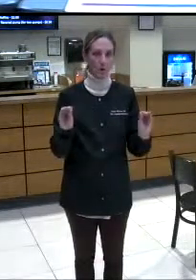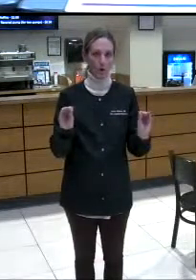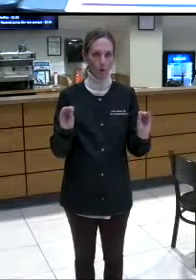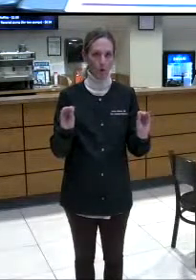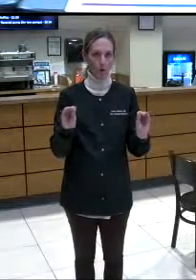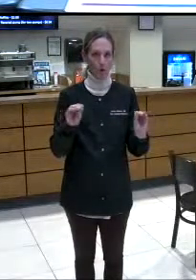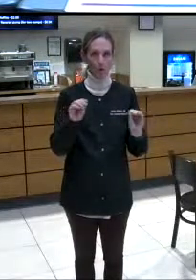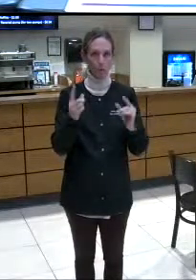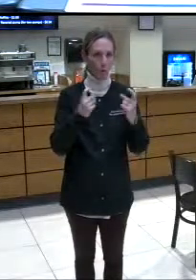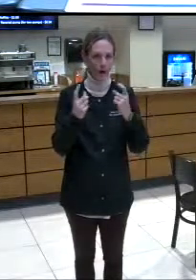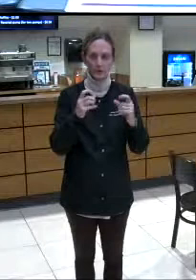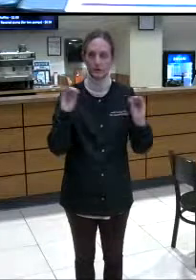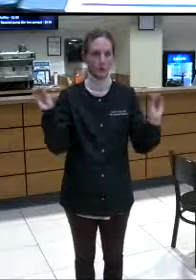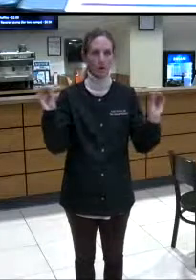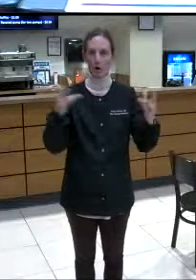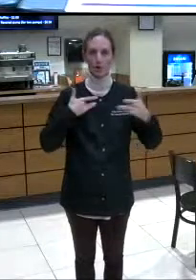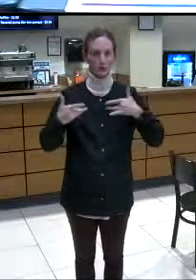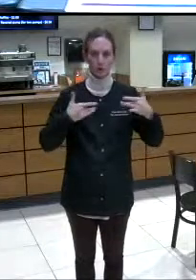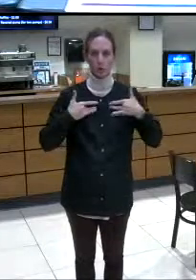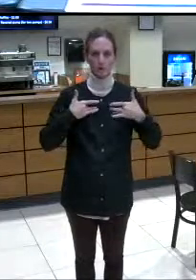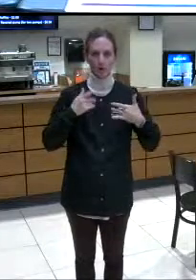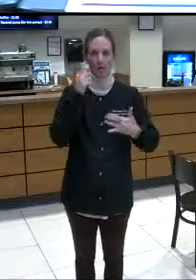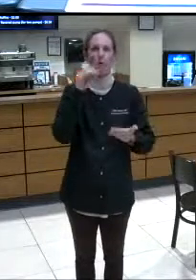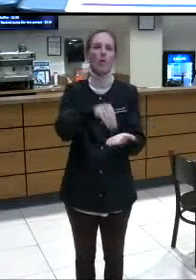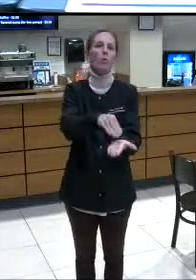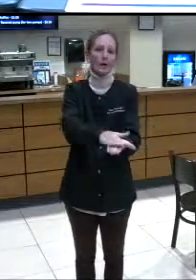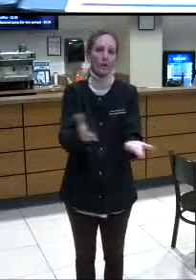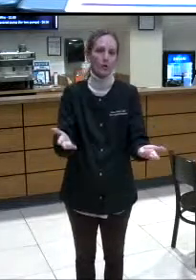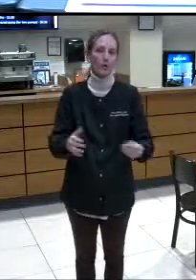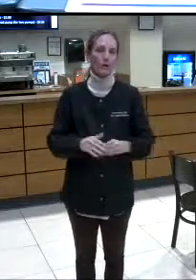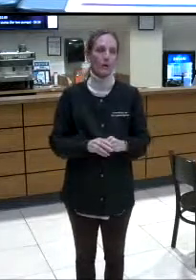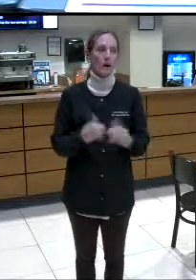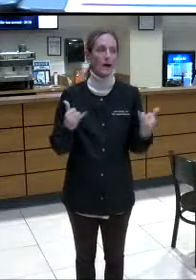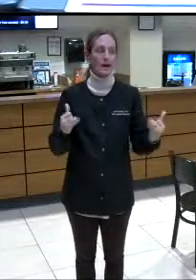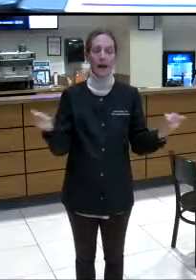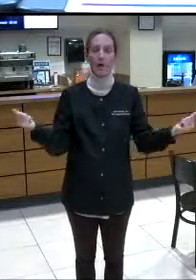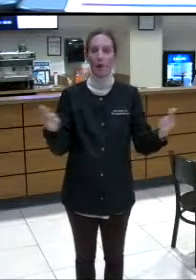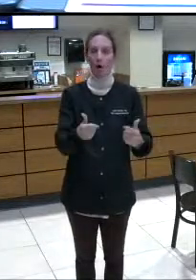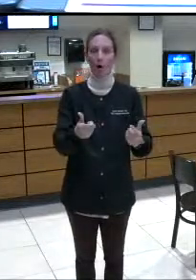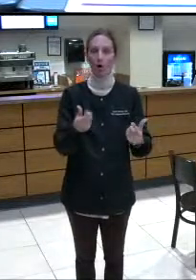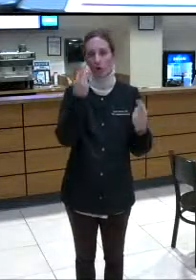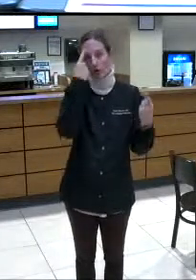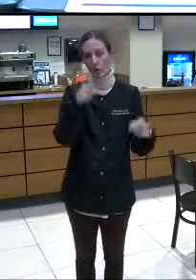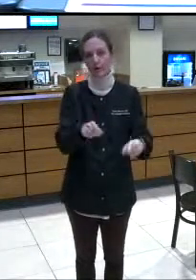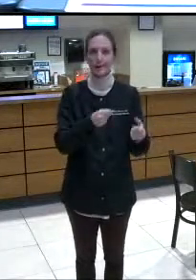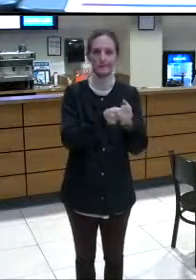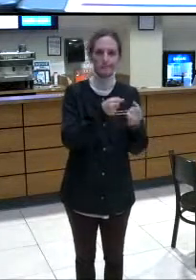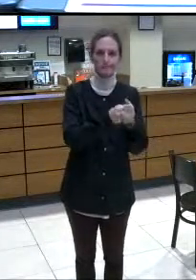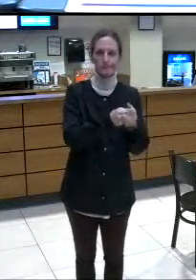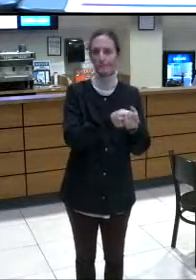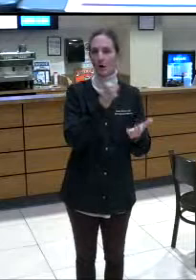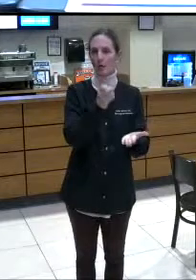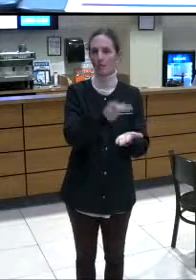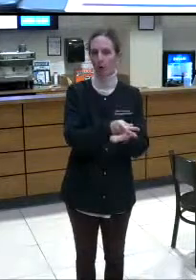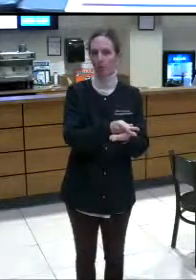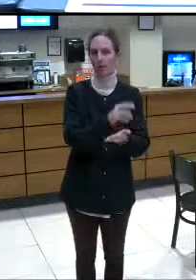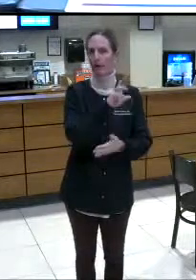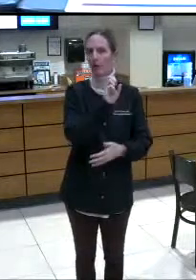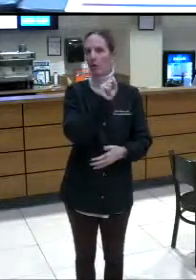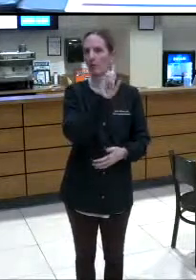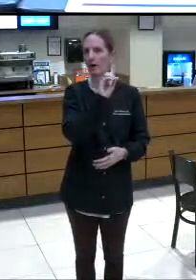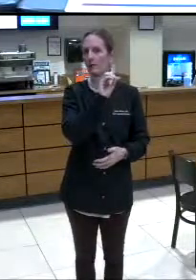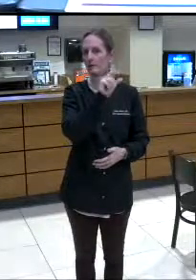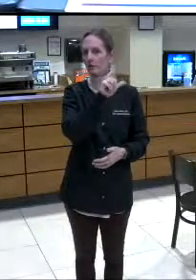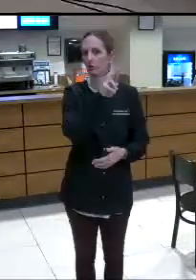or concerns. All right, all in favor of approving the resolution in item 3, if you would, raise your hands and